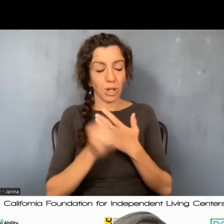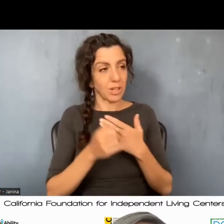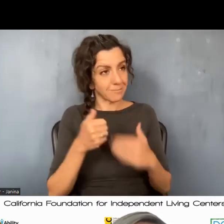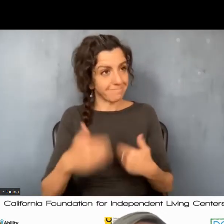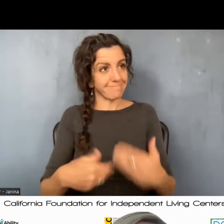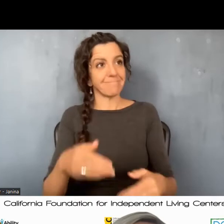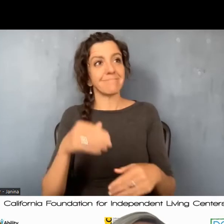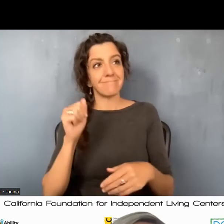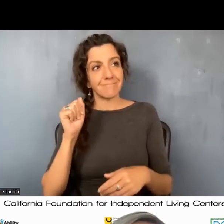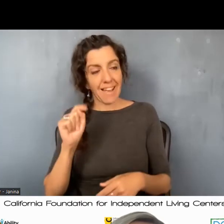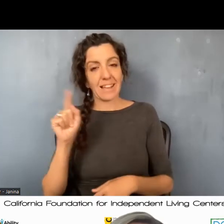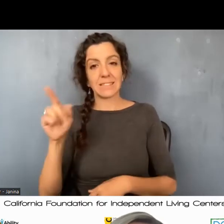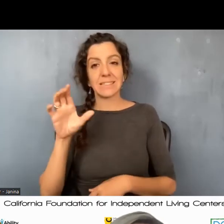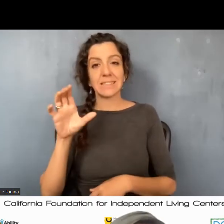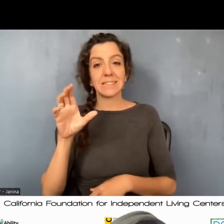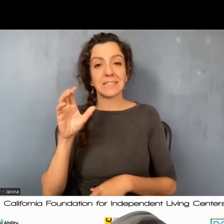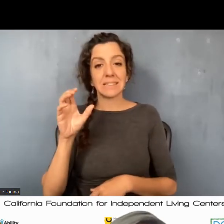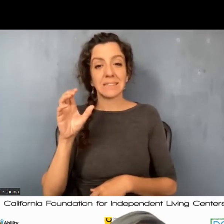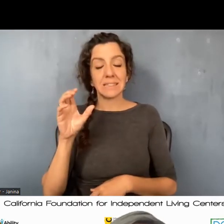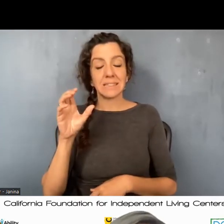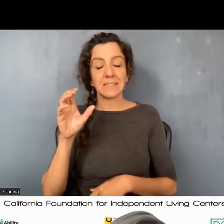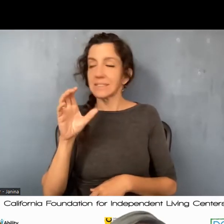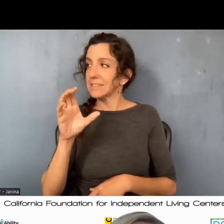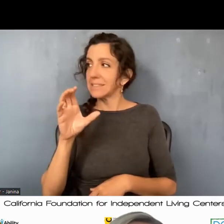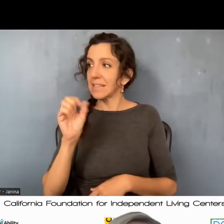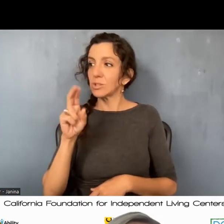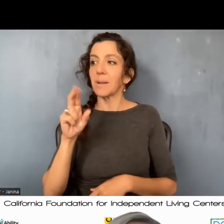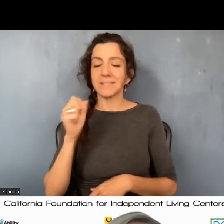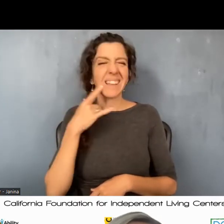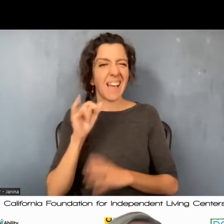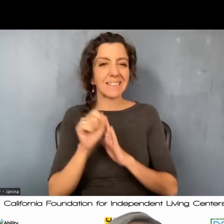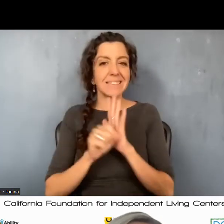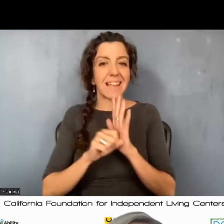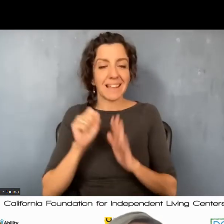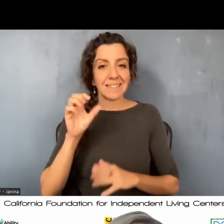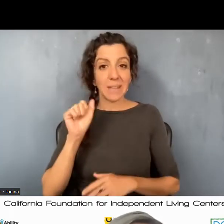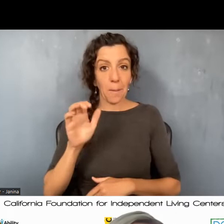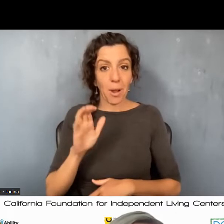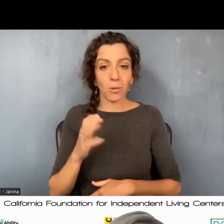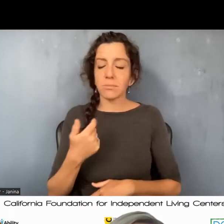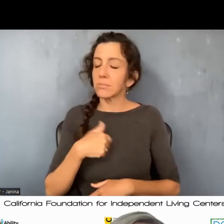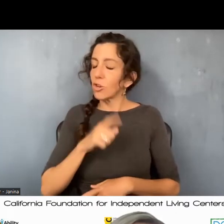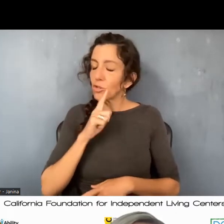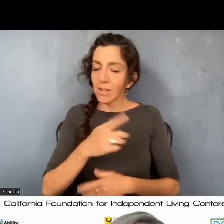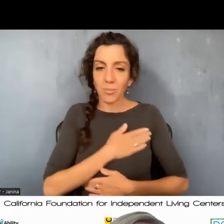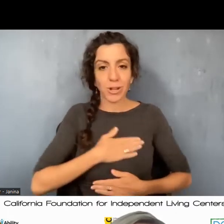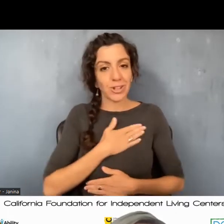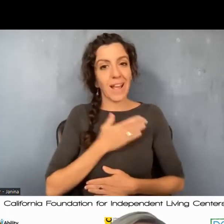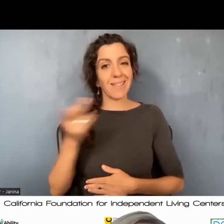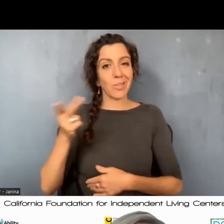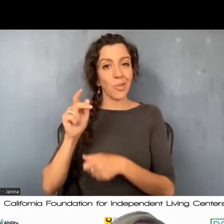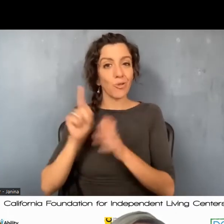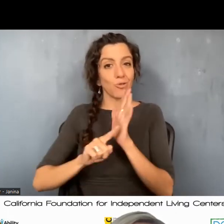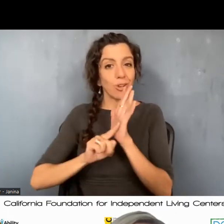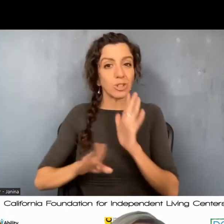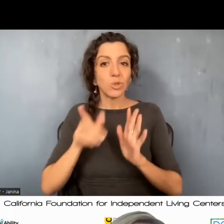at CSUS at Cal State Sacramento, and really appreciate the researchers for doing the work that they've done and